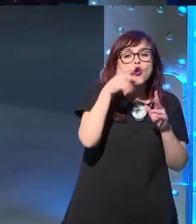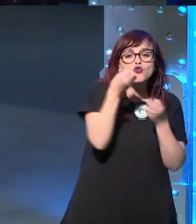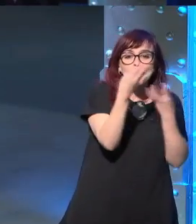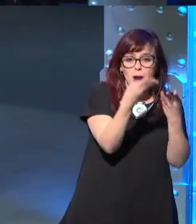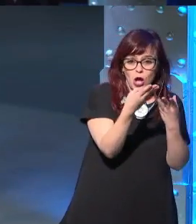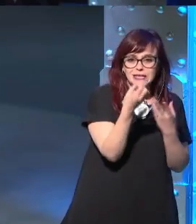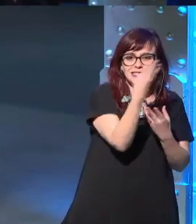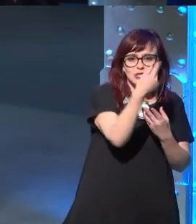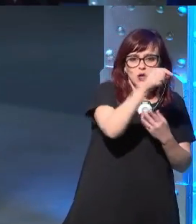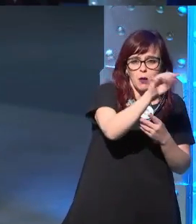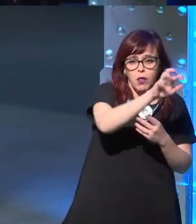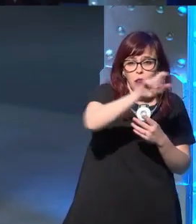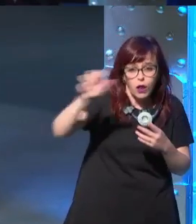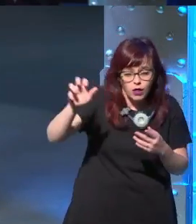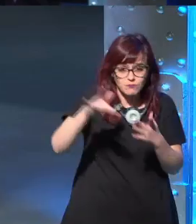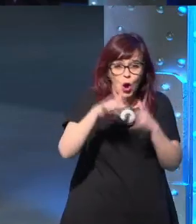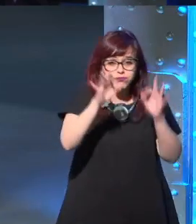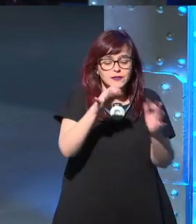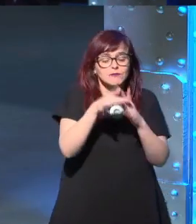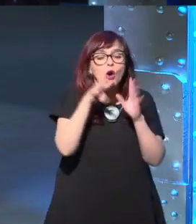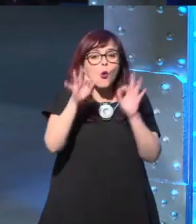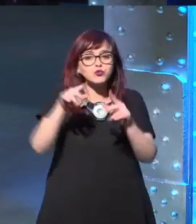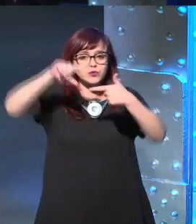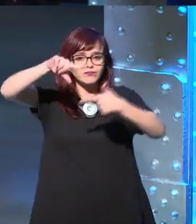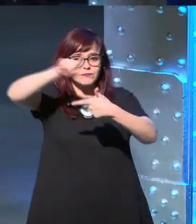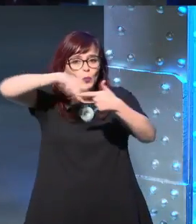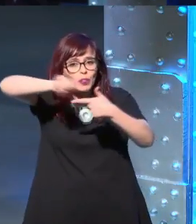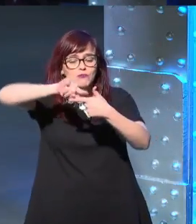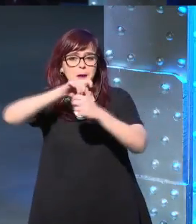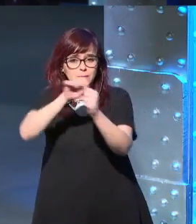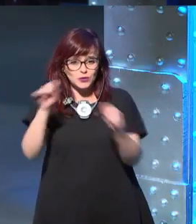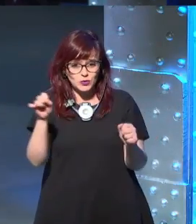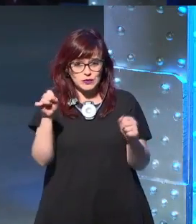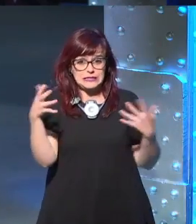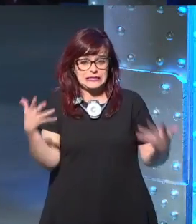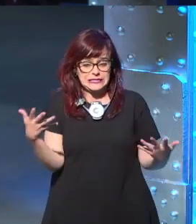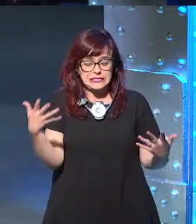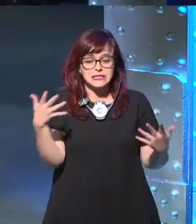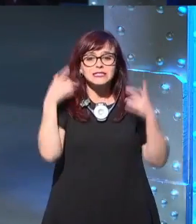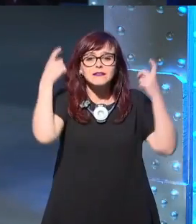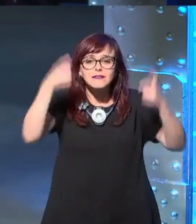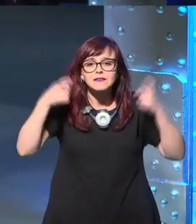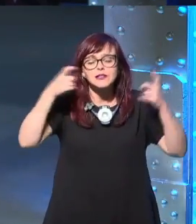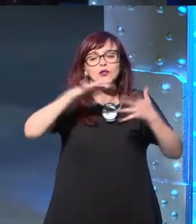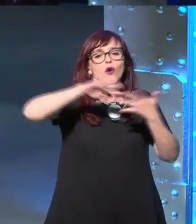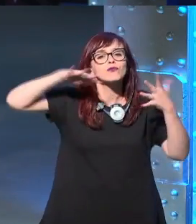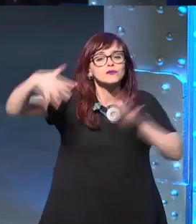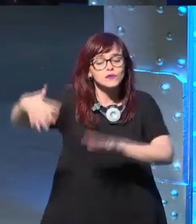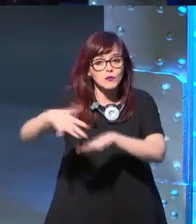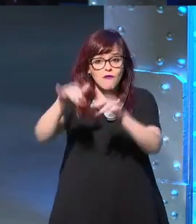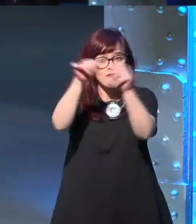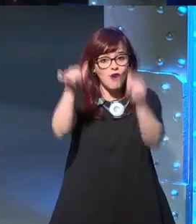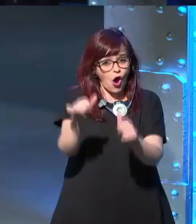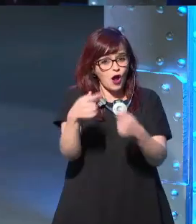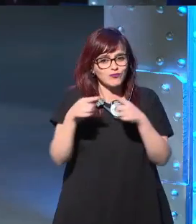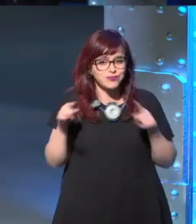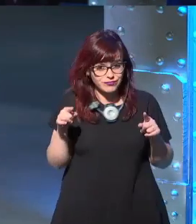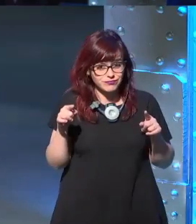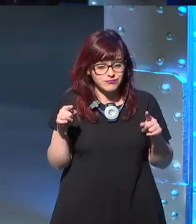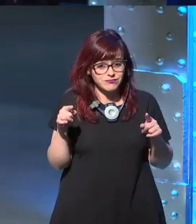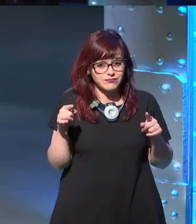and throughout his life, he's always passionate about this beauty of transforming shapes. And of course, on